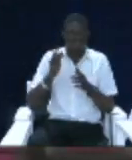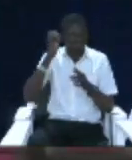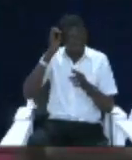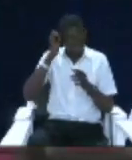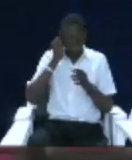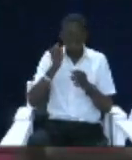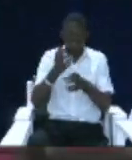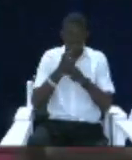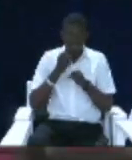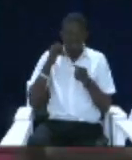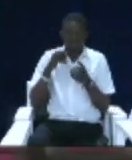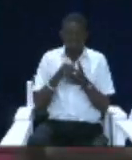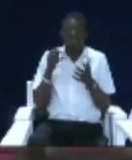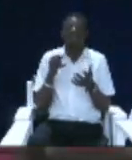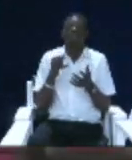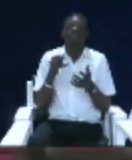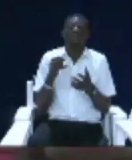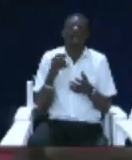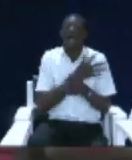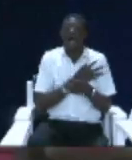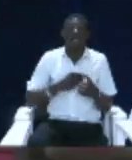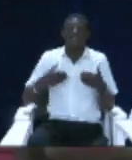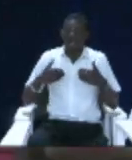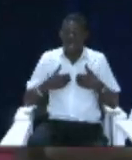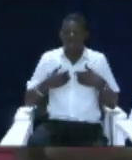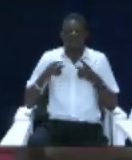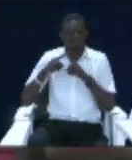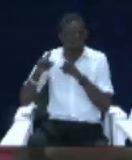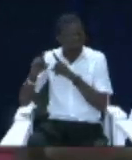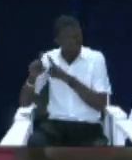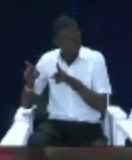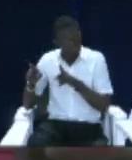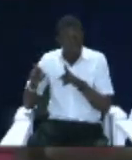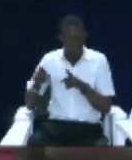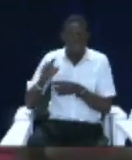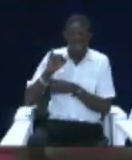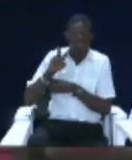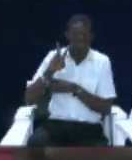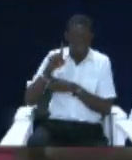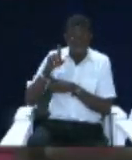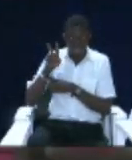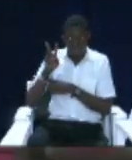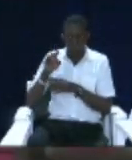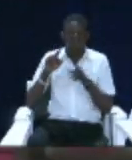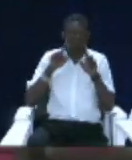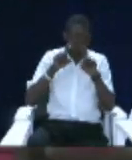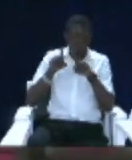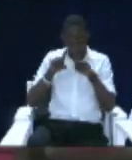this word. She had had various IVF procedures.